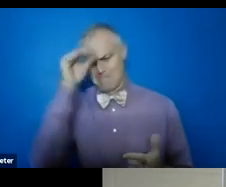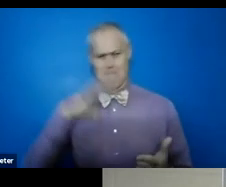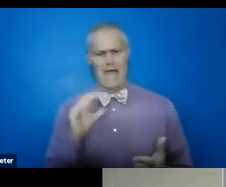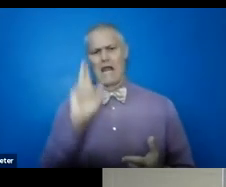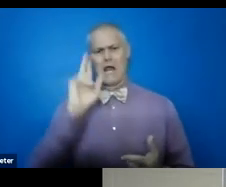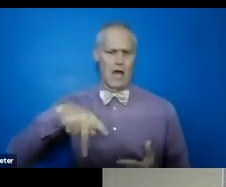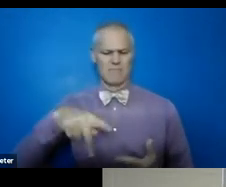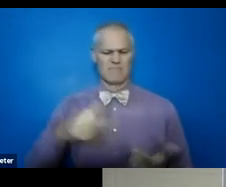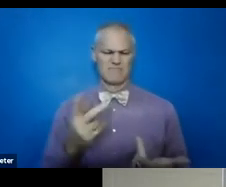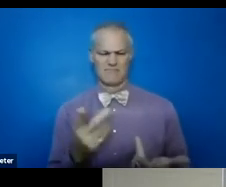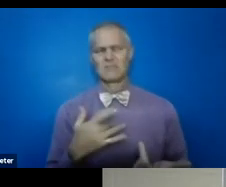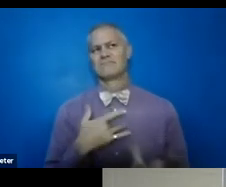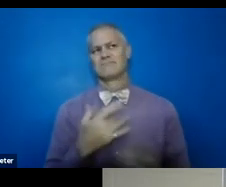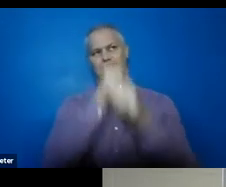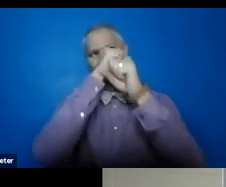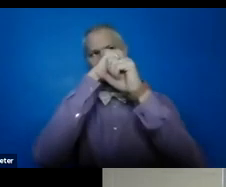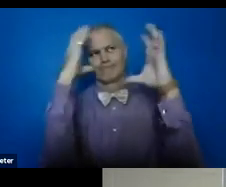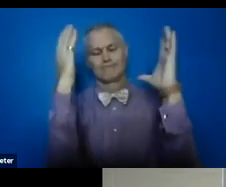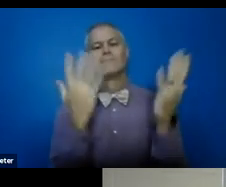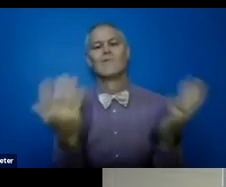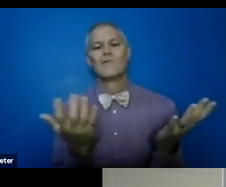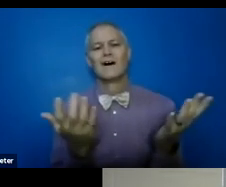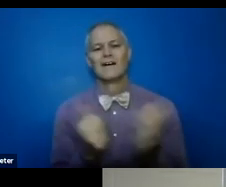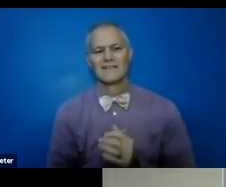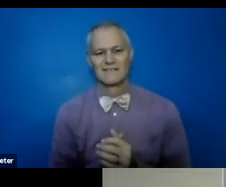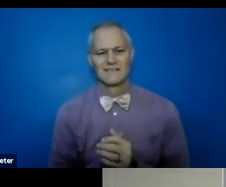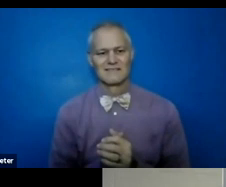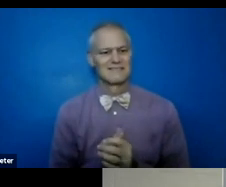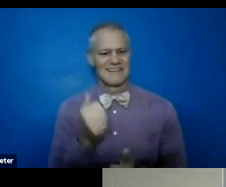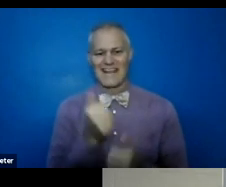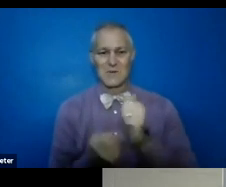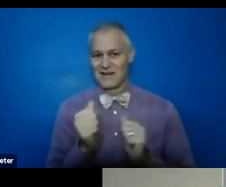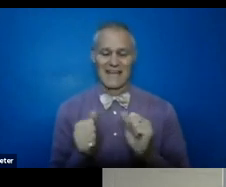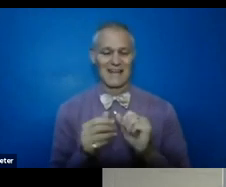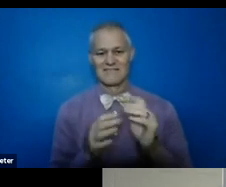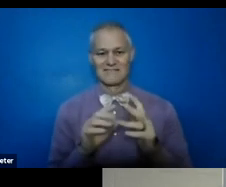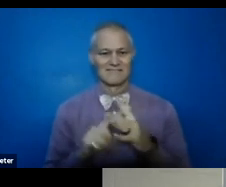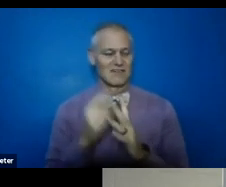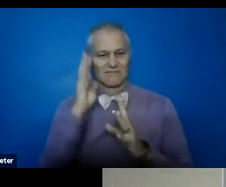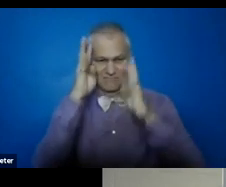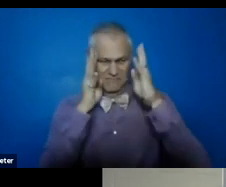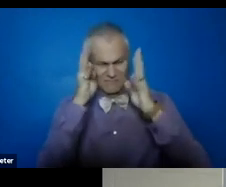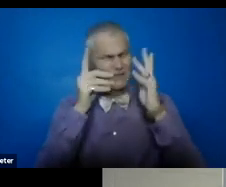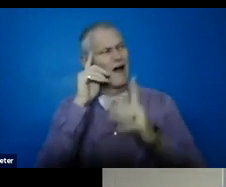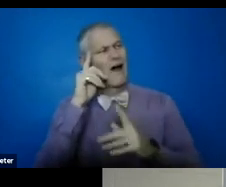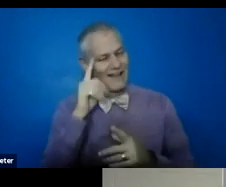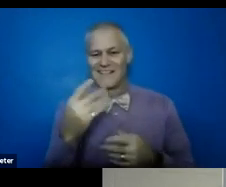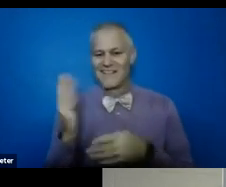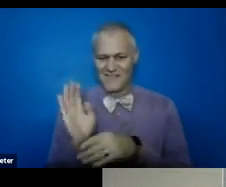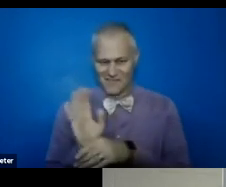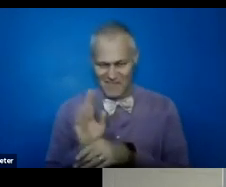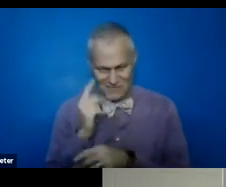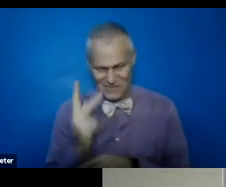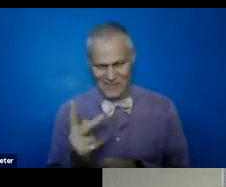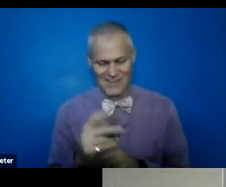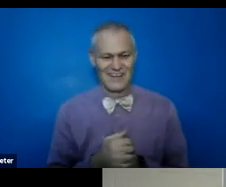the associations that come to mind for you when you hear that? And anybody can really generate those ideas. You saw it in the film, and I'm sure just in your mind right